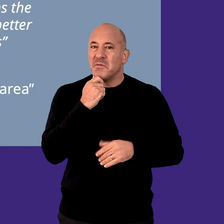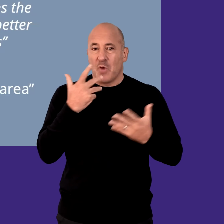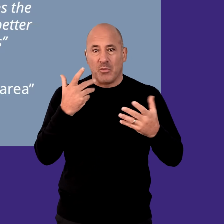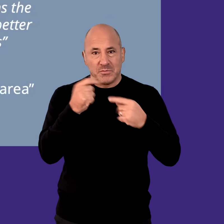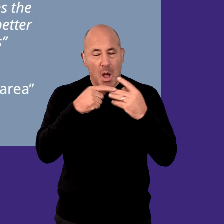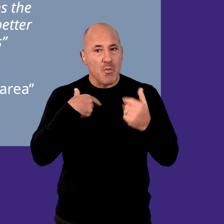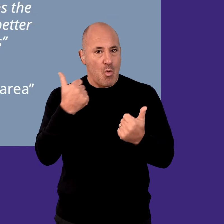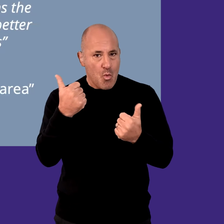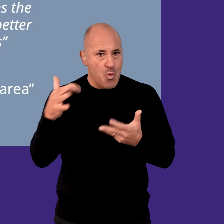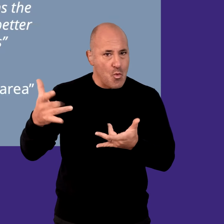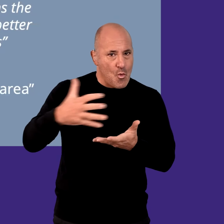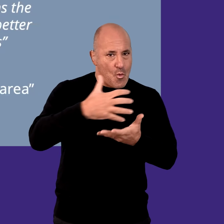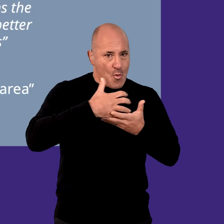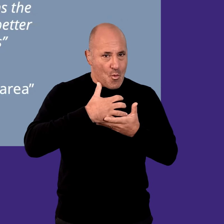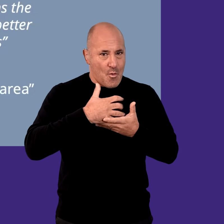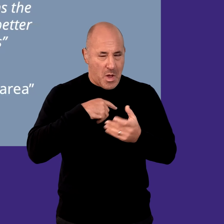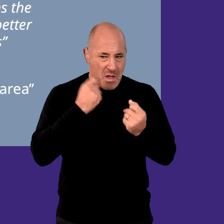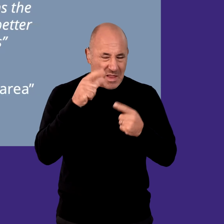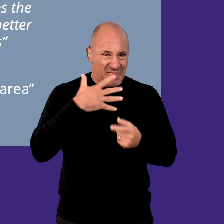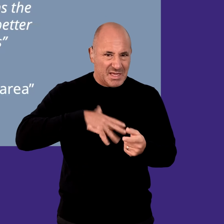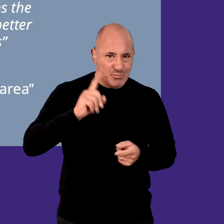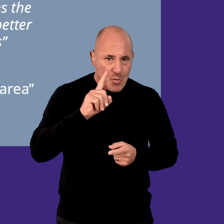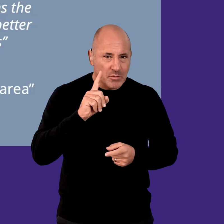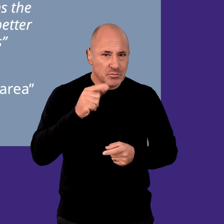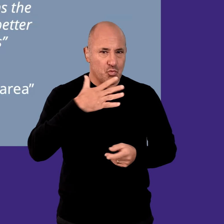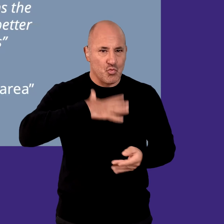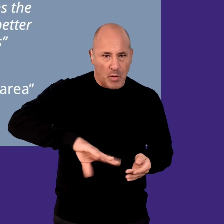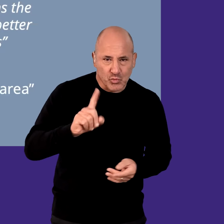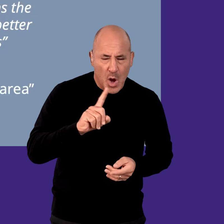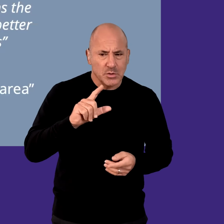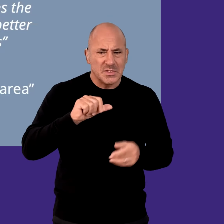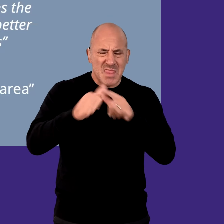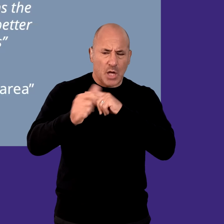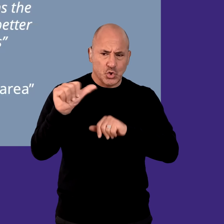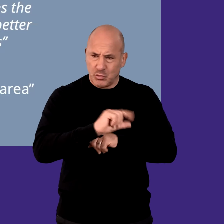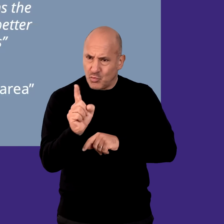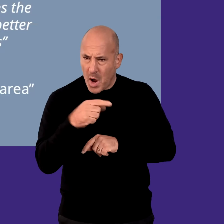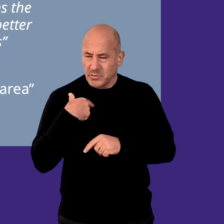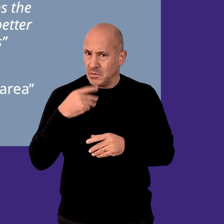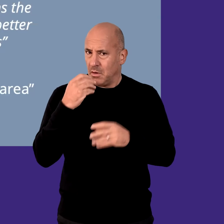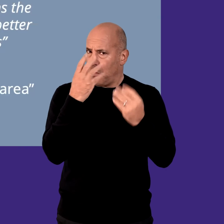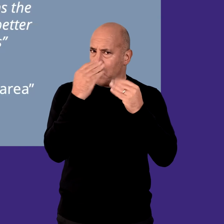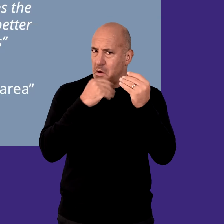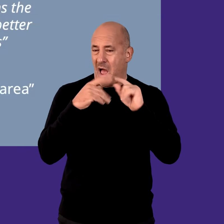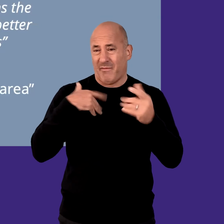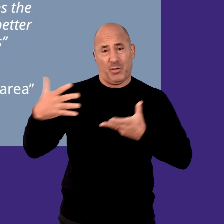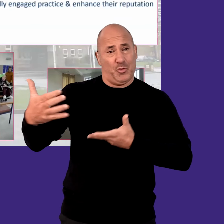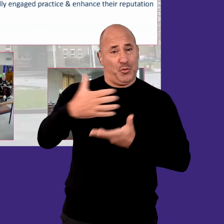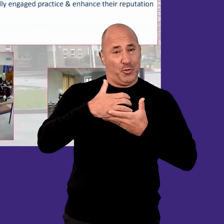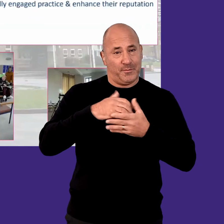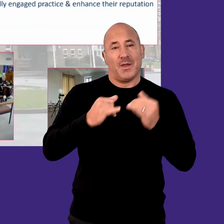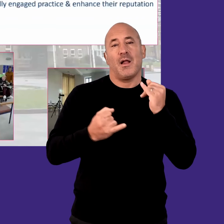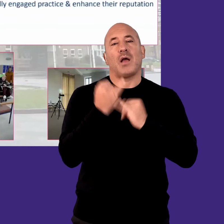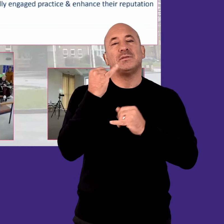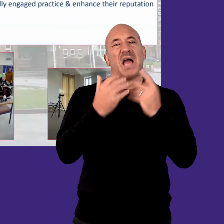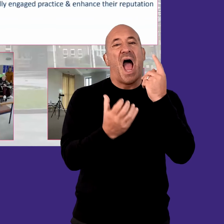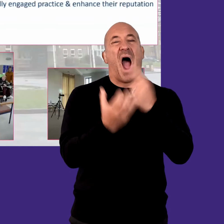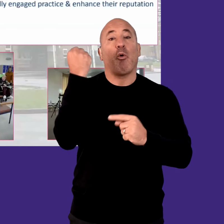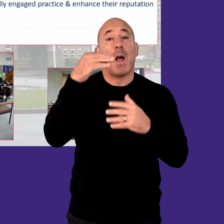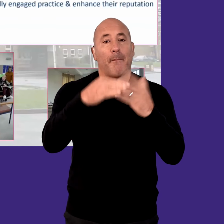things are being harvested and they're fed into our understanding of what's needed and what's wanted and what should come next. And